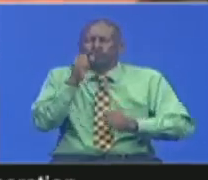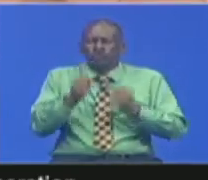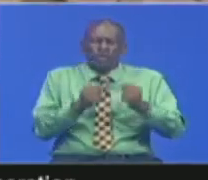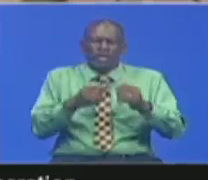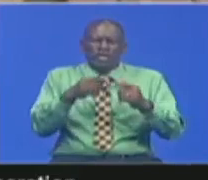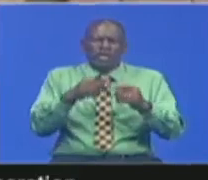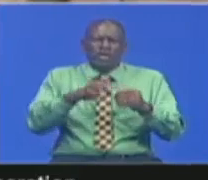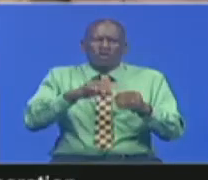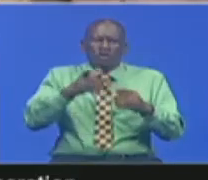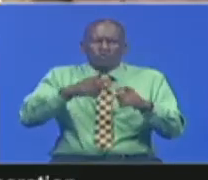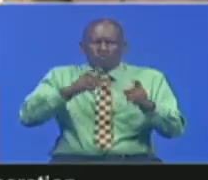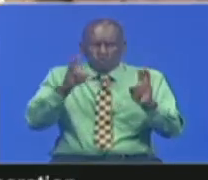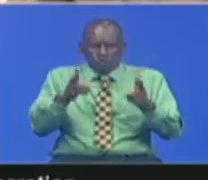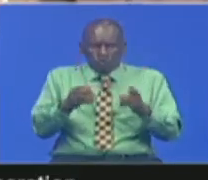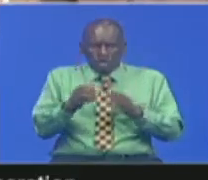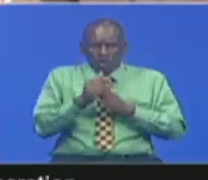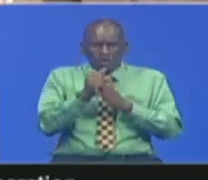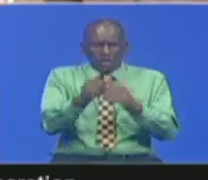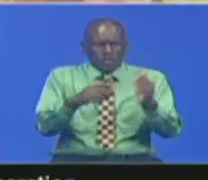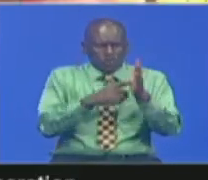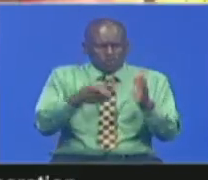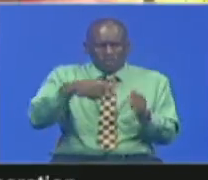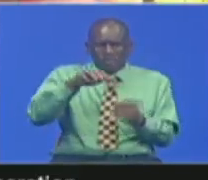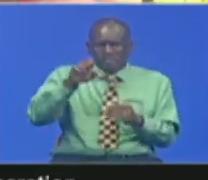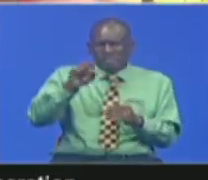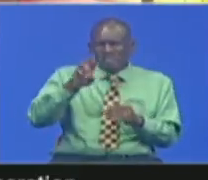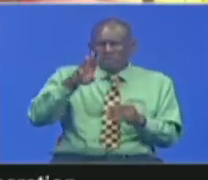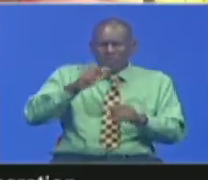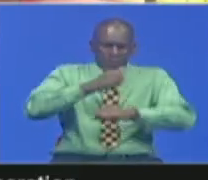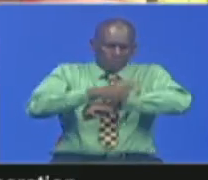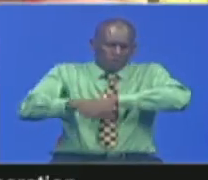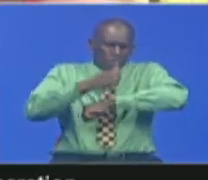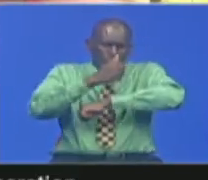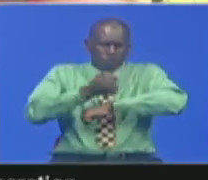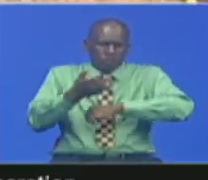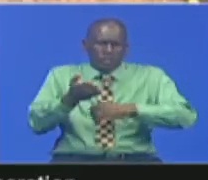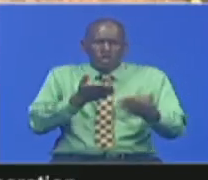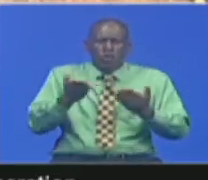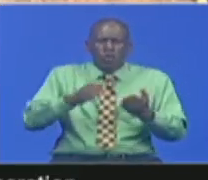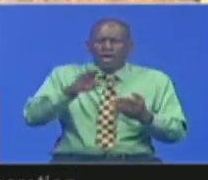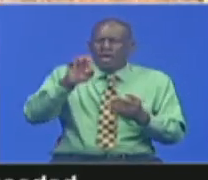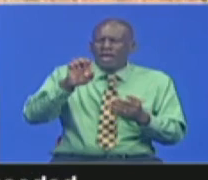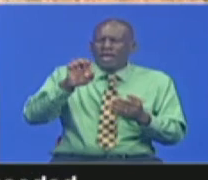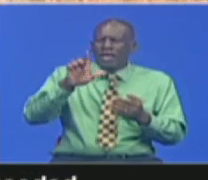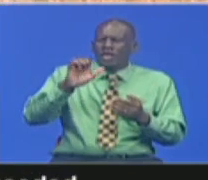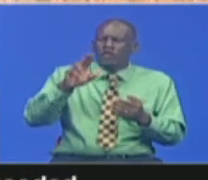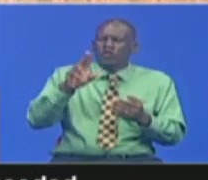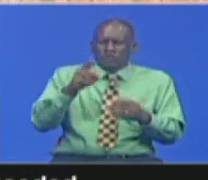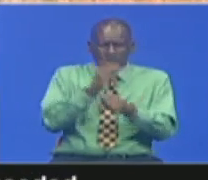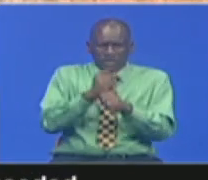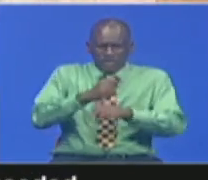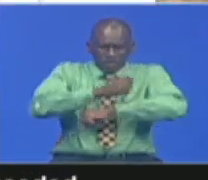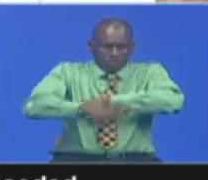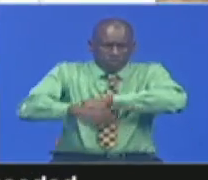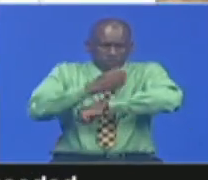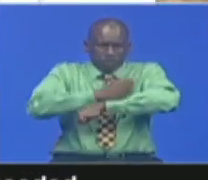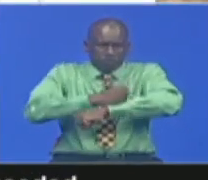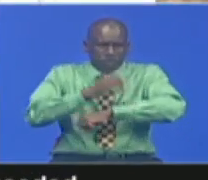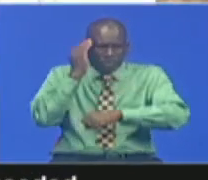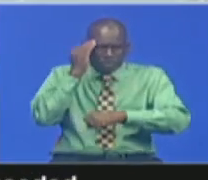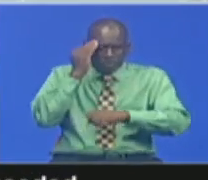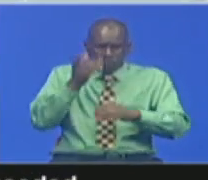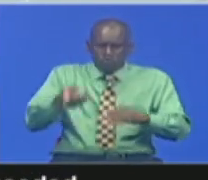way, our guide shows us Kaptisewa Primary School, where Eliud Kipchoge studied for his primary school education. We are